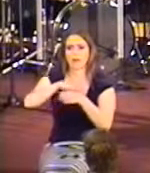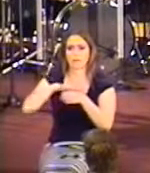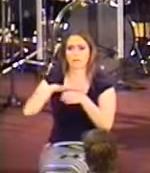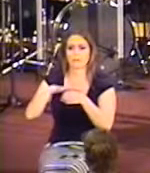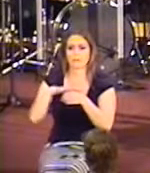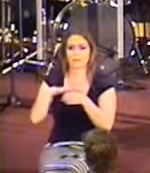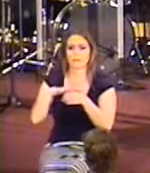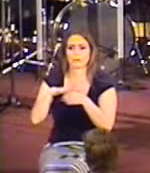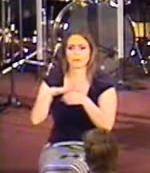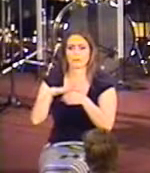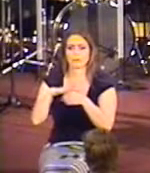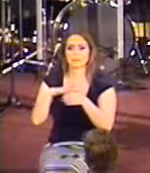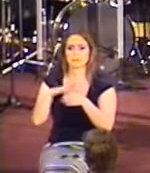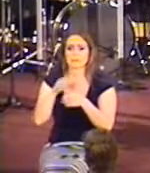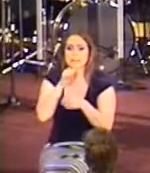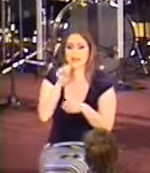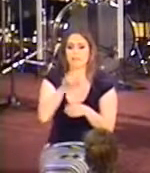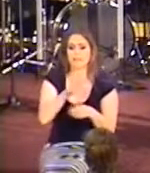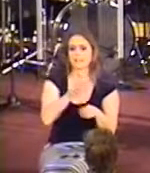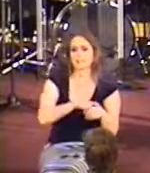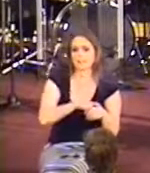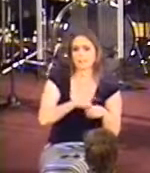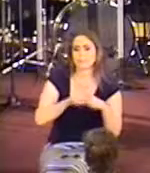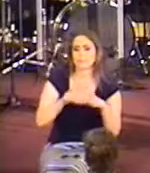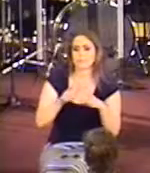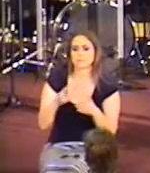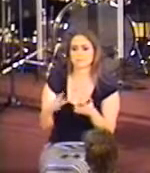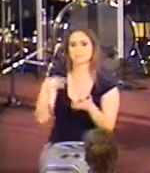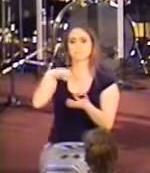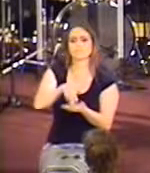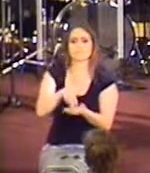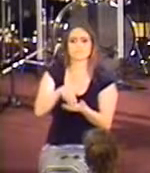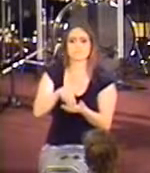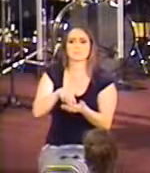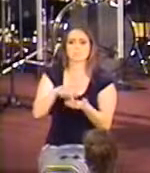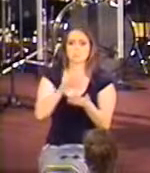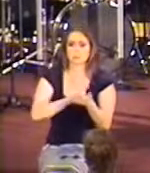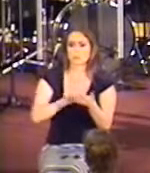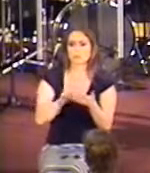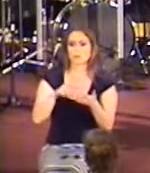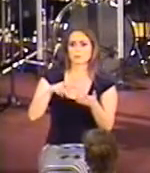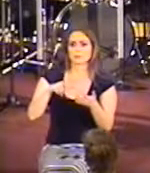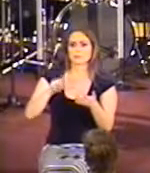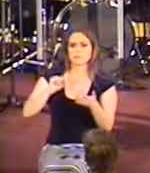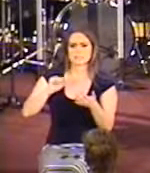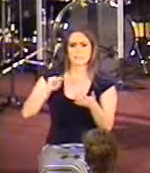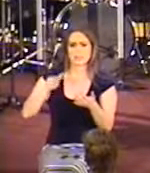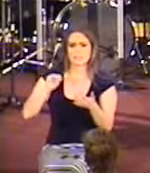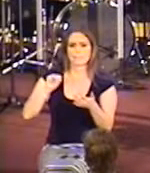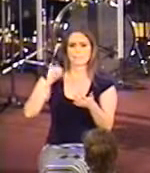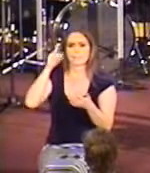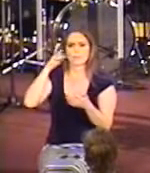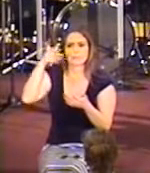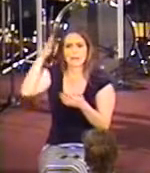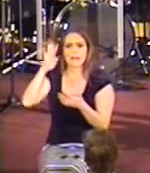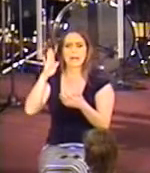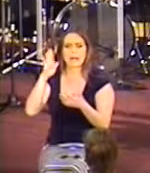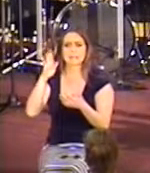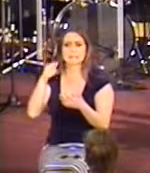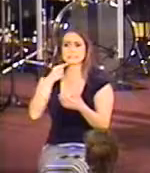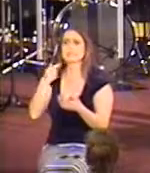And not maybe during that time, but he got up and wrote 7 penitential psalms to God saying, God, please come back. Please come